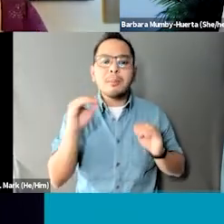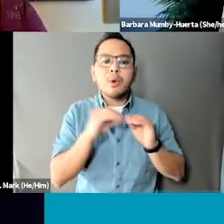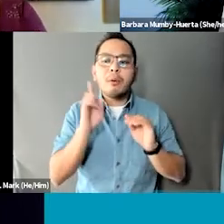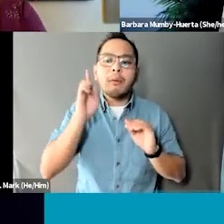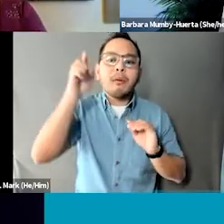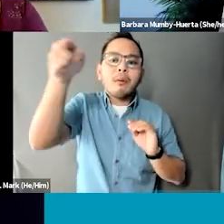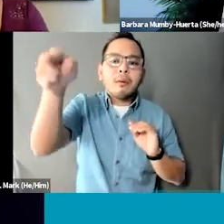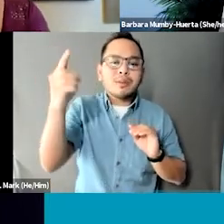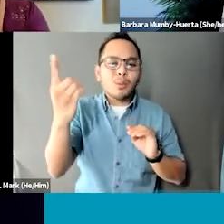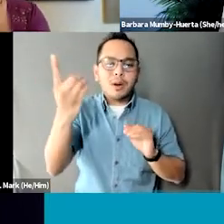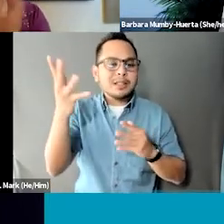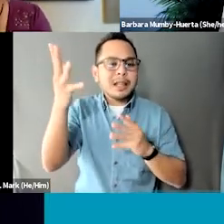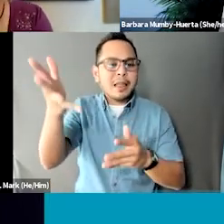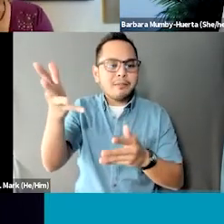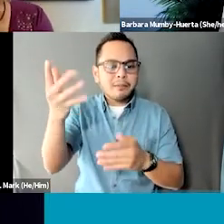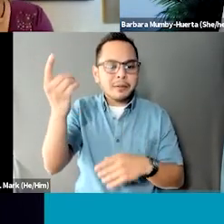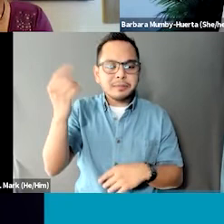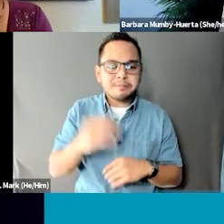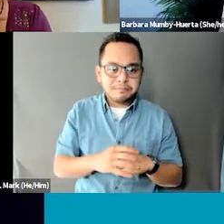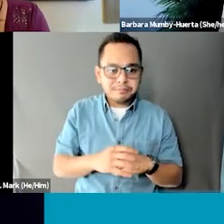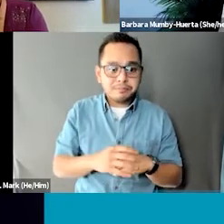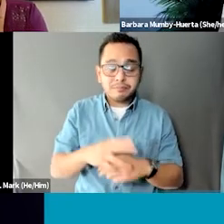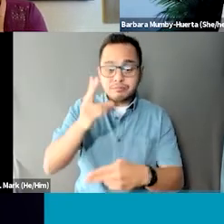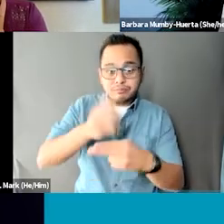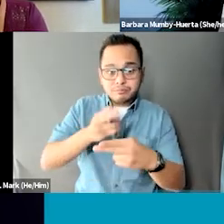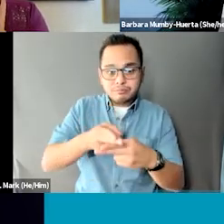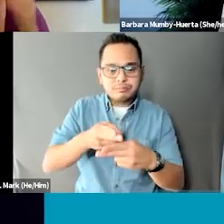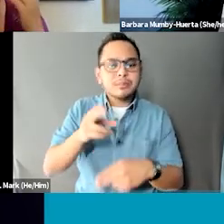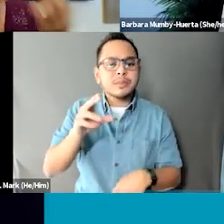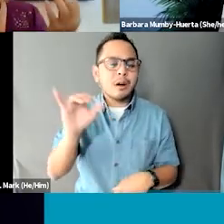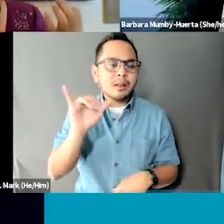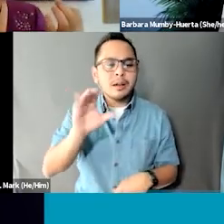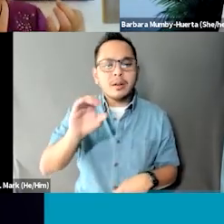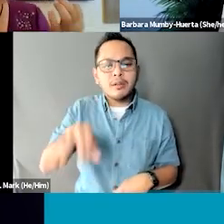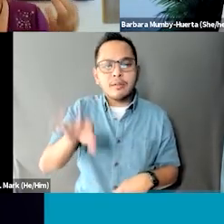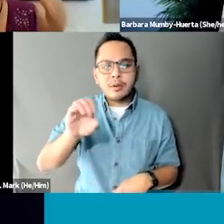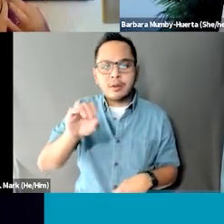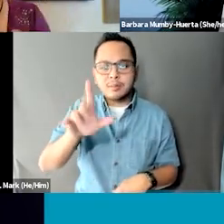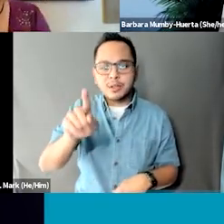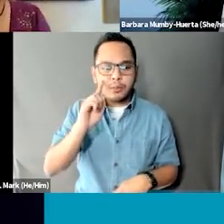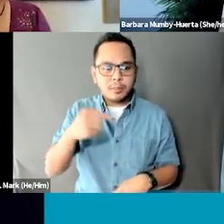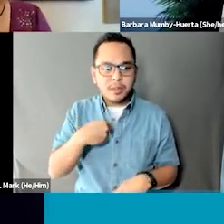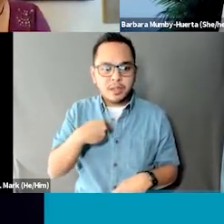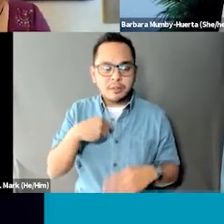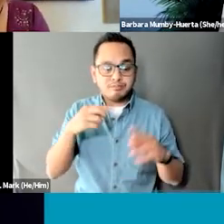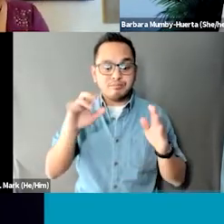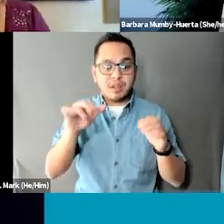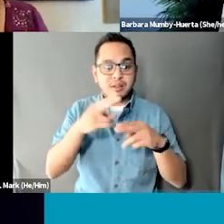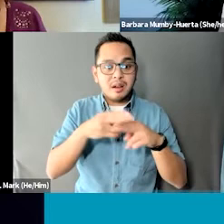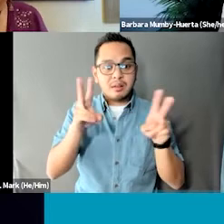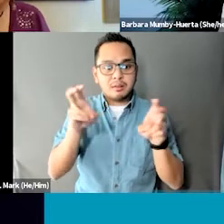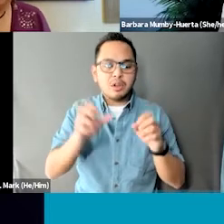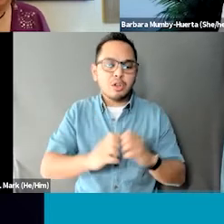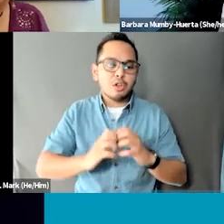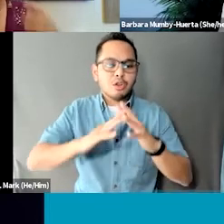left behind. And again, the titles are like found objects for me. Launching the Gifts told me what this painting was about. And